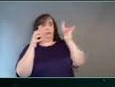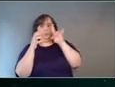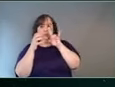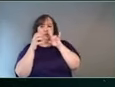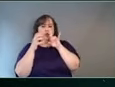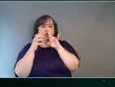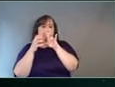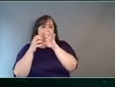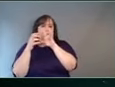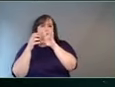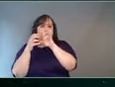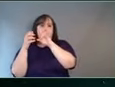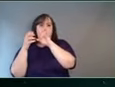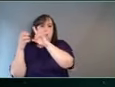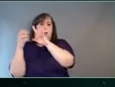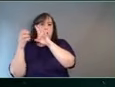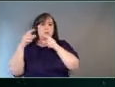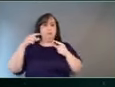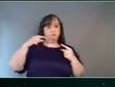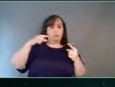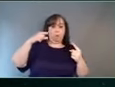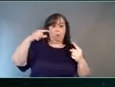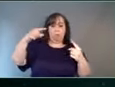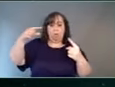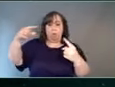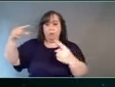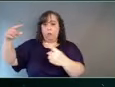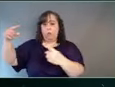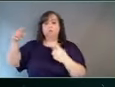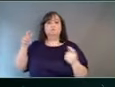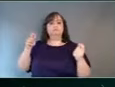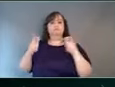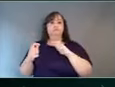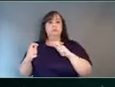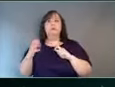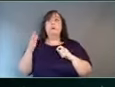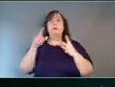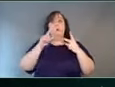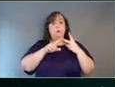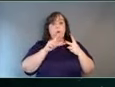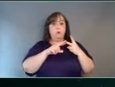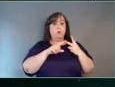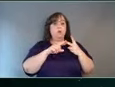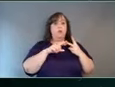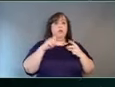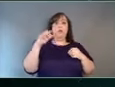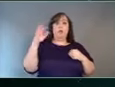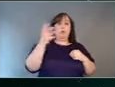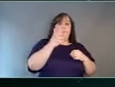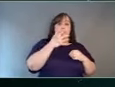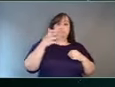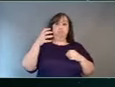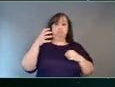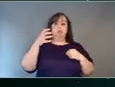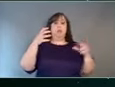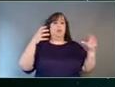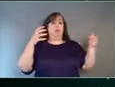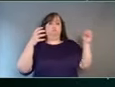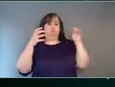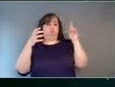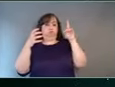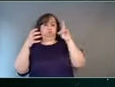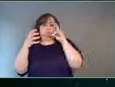the asteroid into a different orbit. Another option is to actually slam a spacecraft into the asteroid and change its orbit that